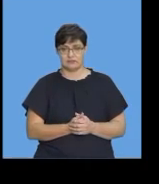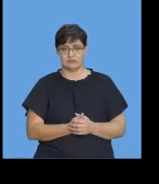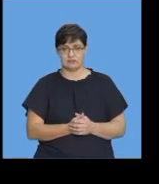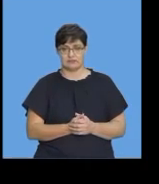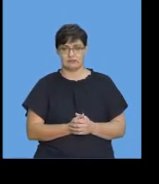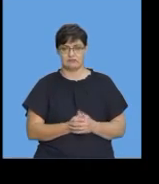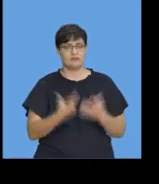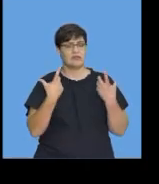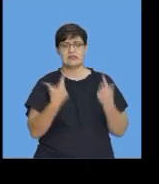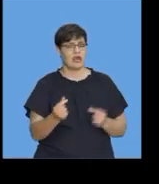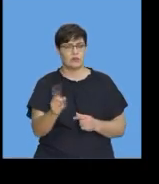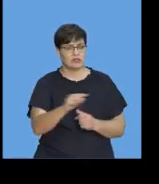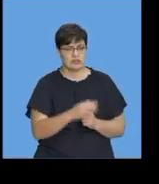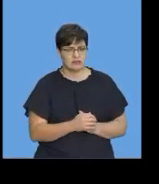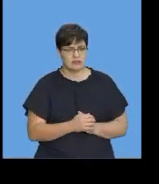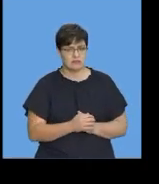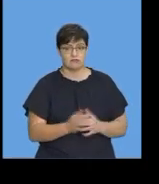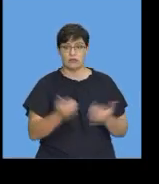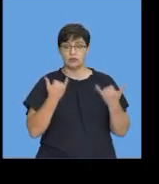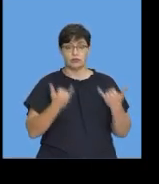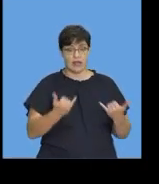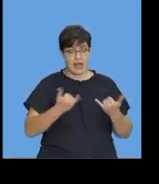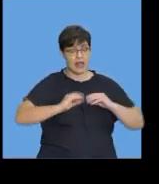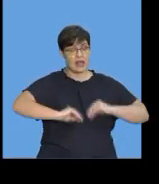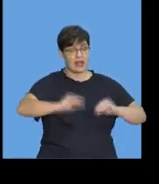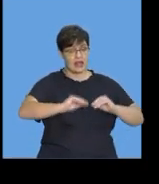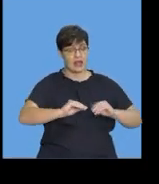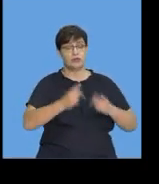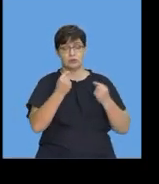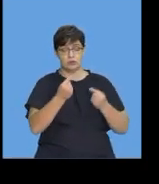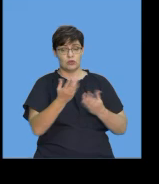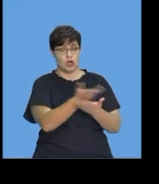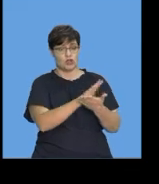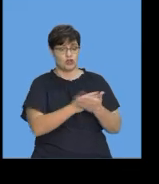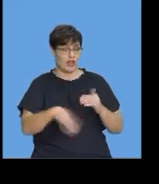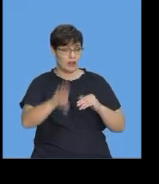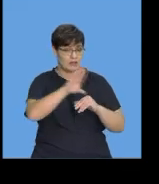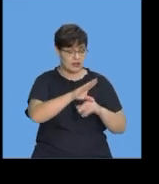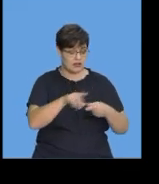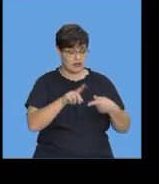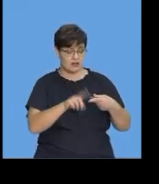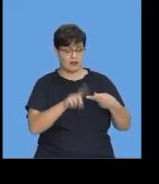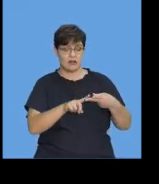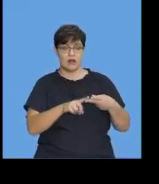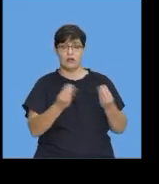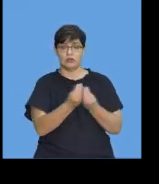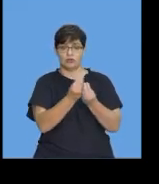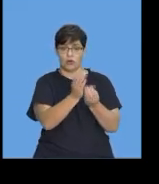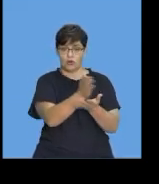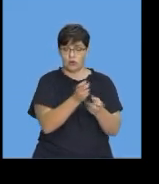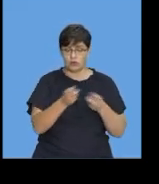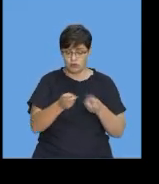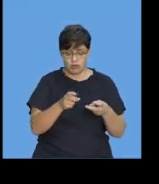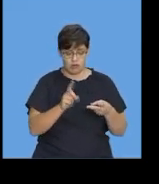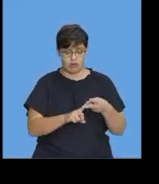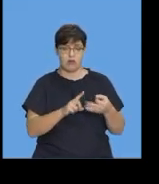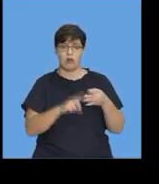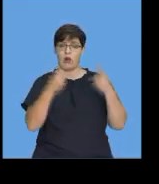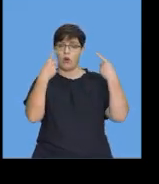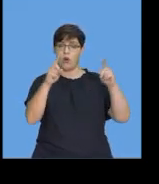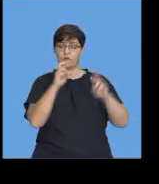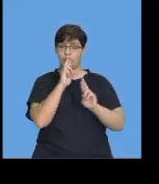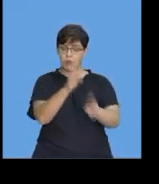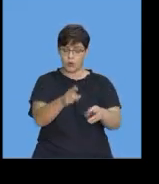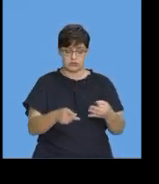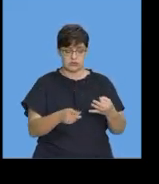What have we done? In today's lesson, we've done the share capital, we've done stock control, we've done audit reports,